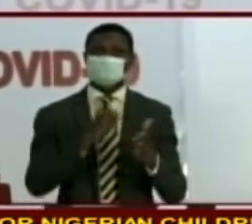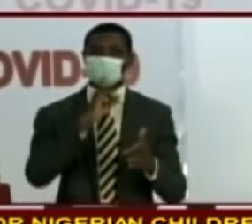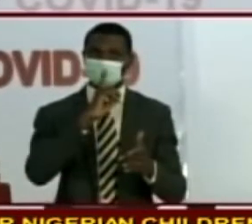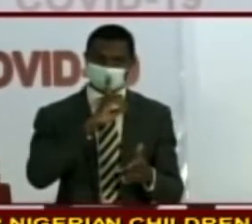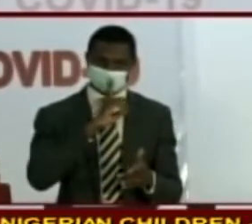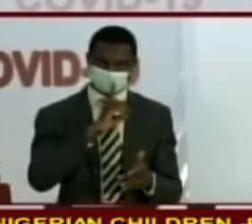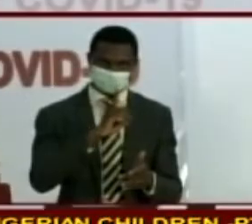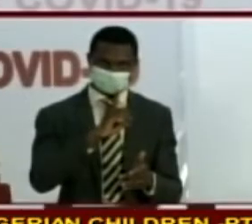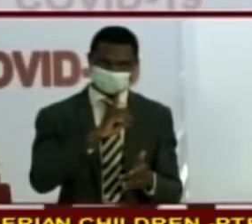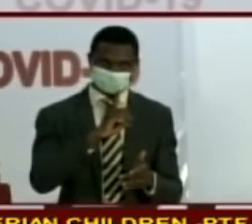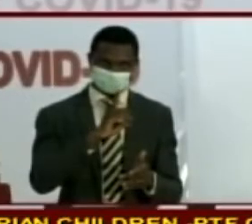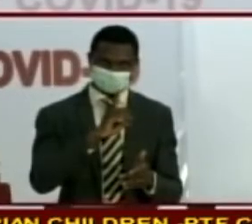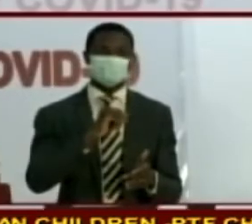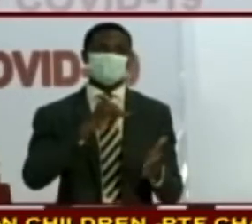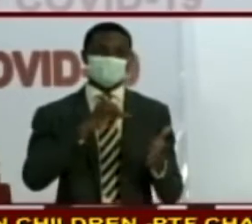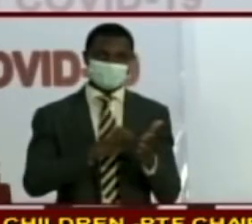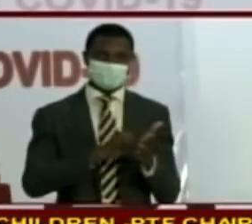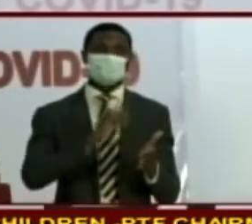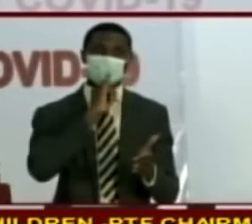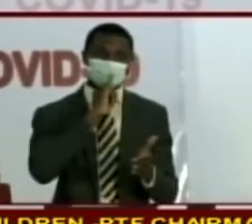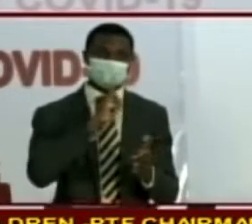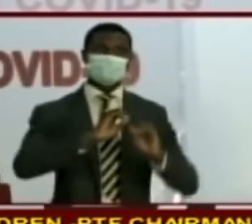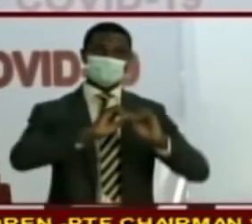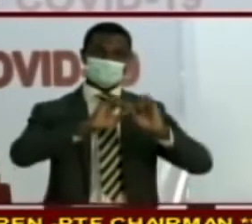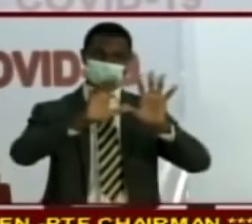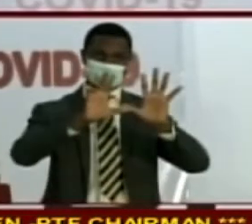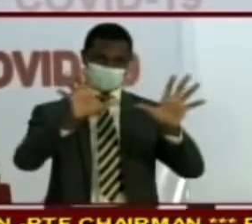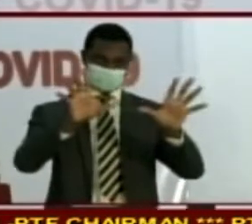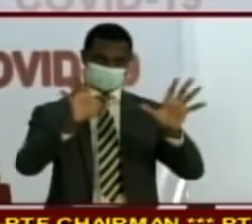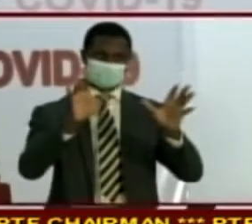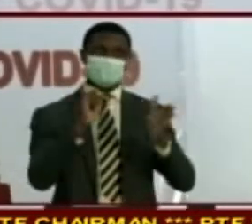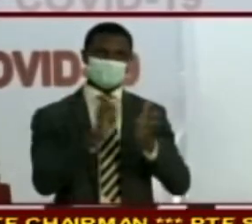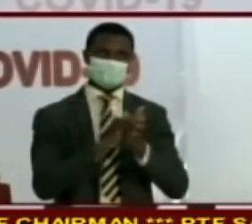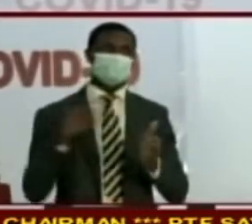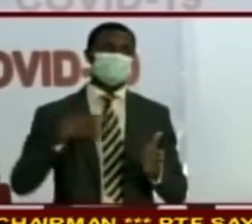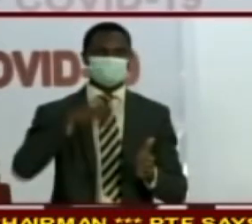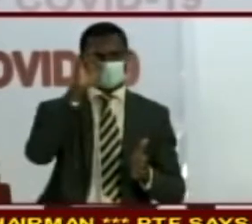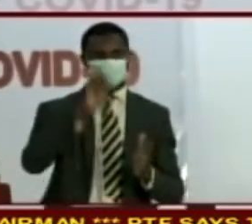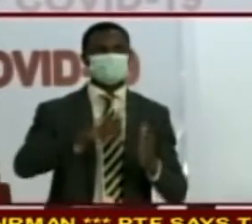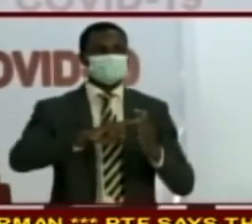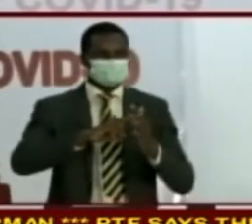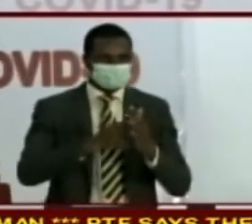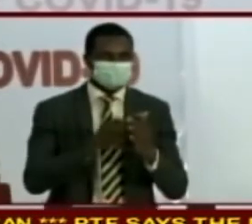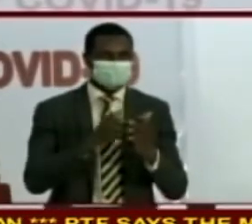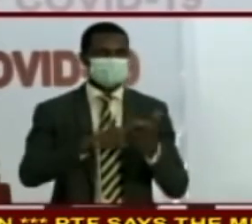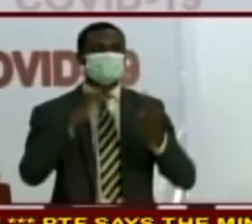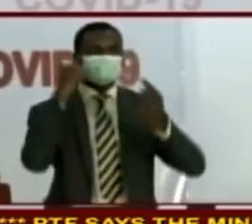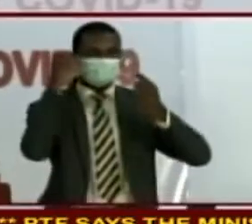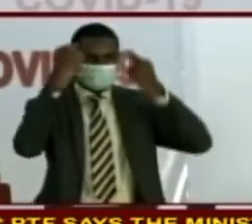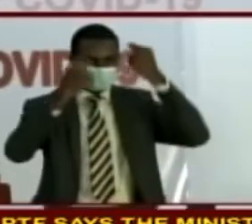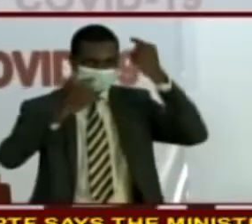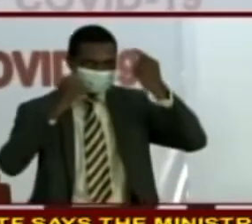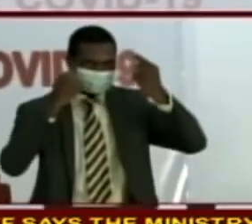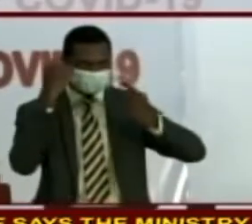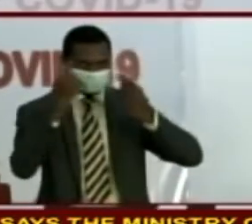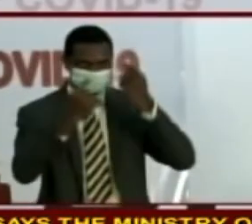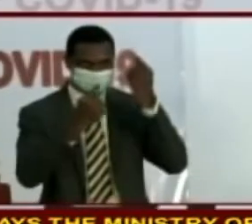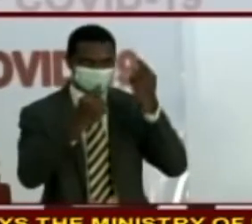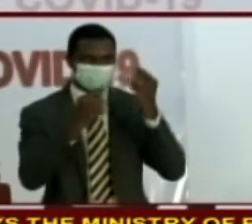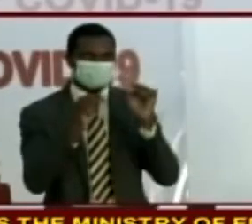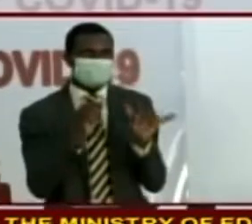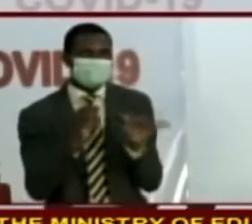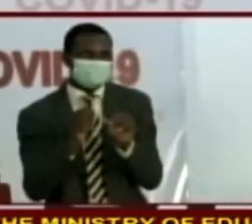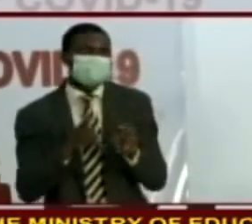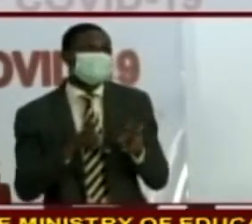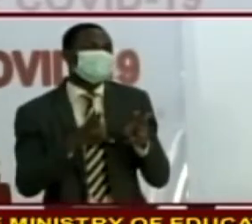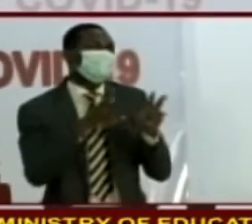has become very, very obvious that we must begin to think in the direction in which the world has